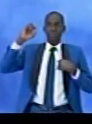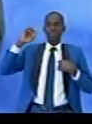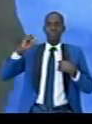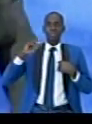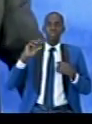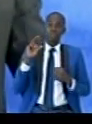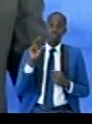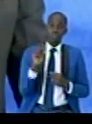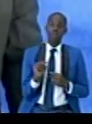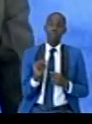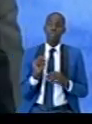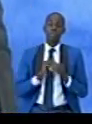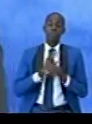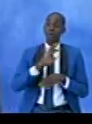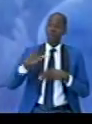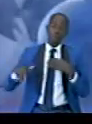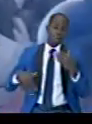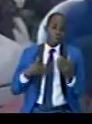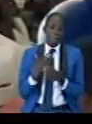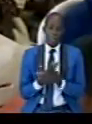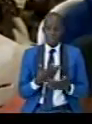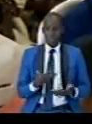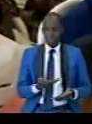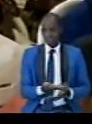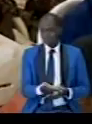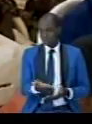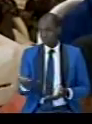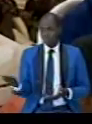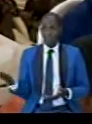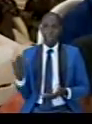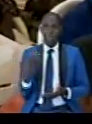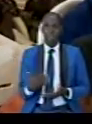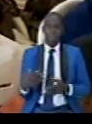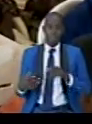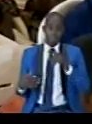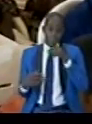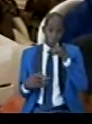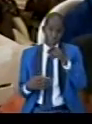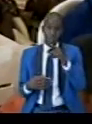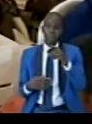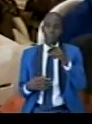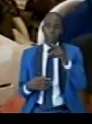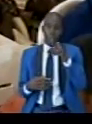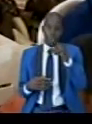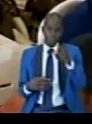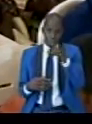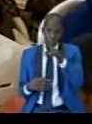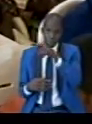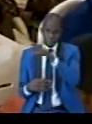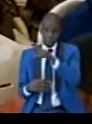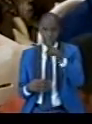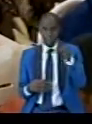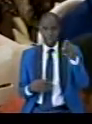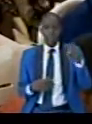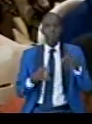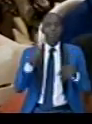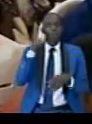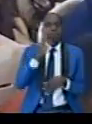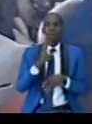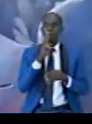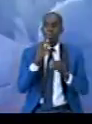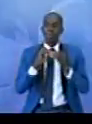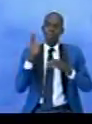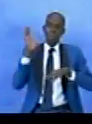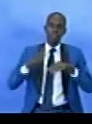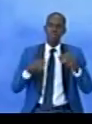things, you. I'm talking about somebody there. You. Will be more than